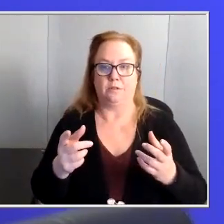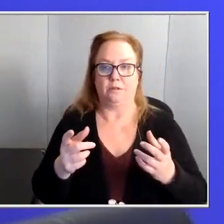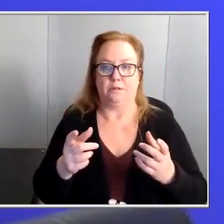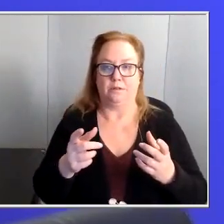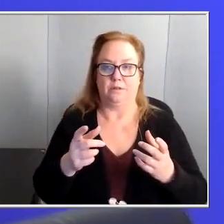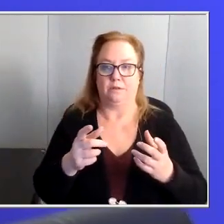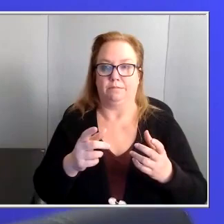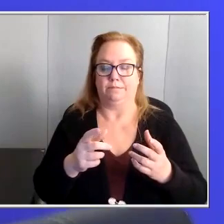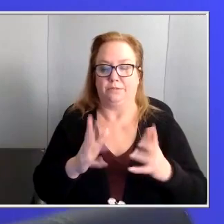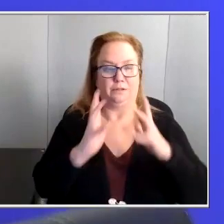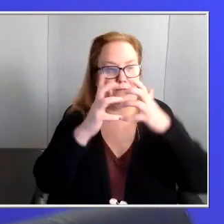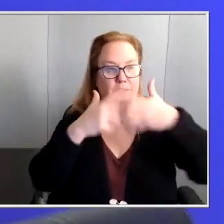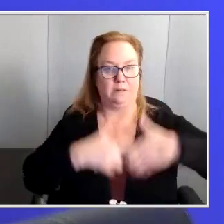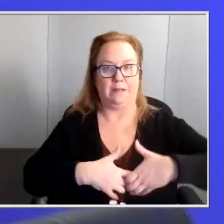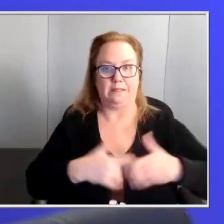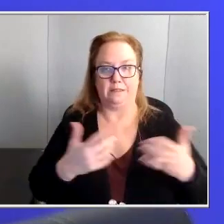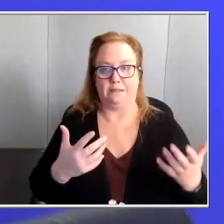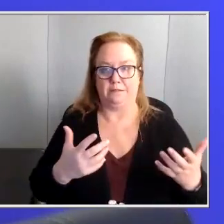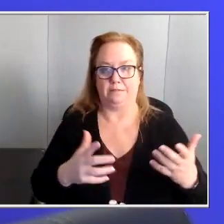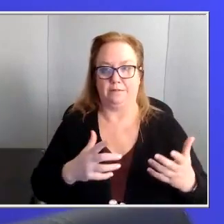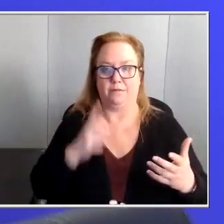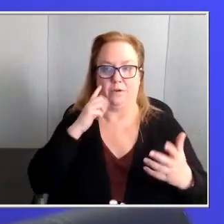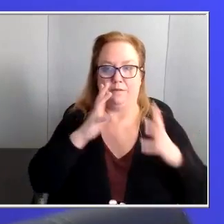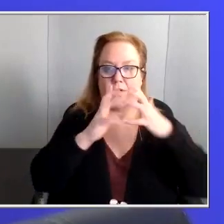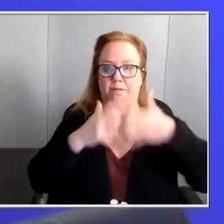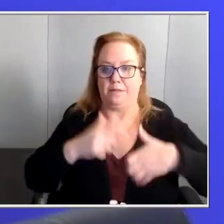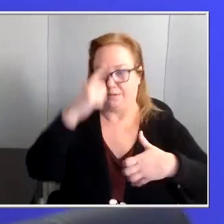into place. Like, it fell into place for me.